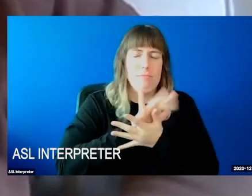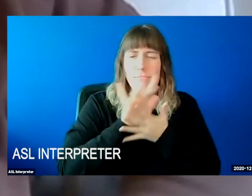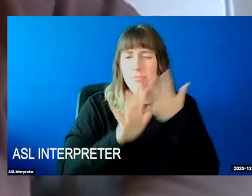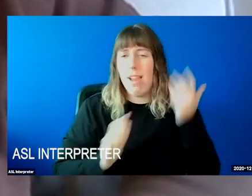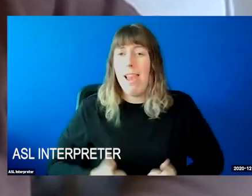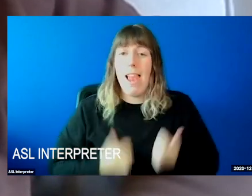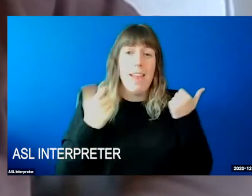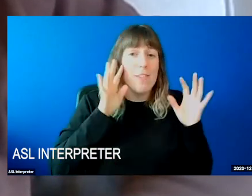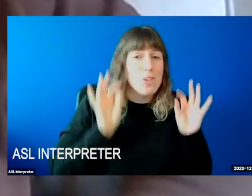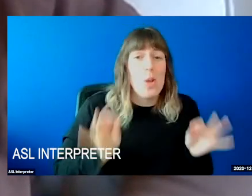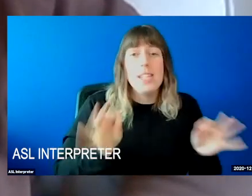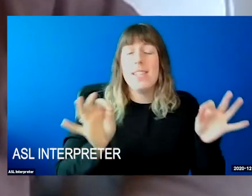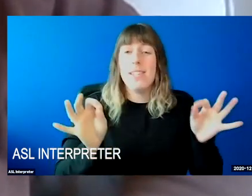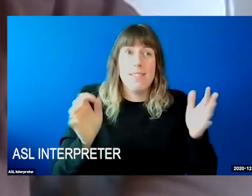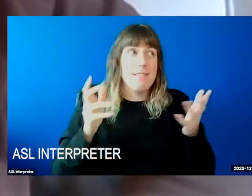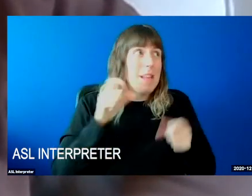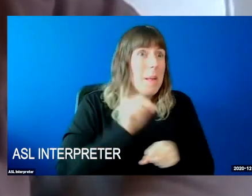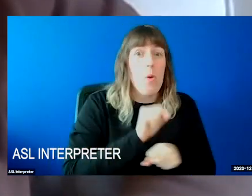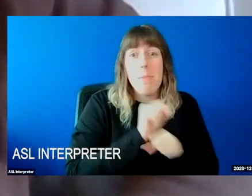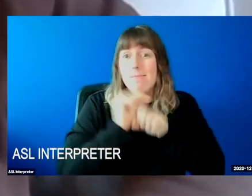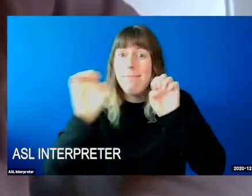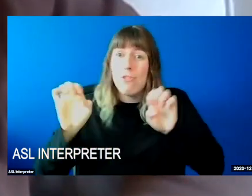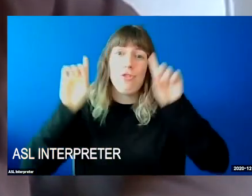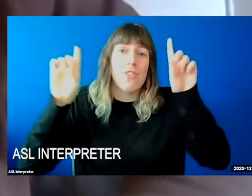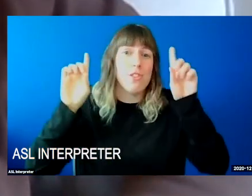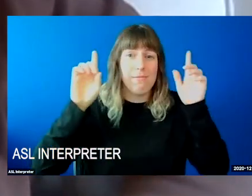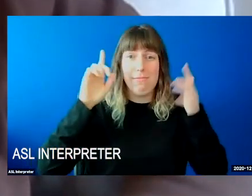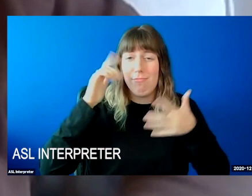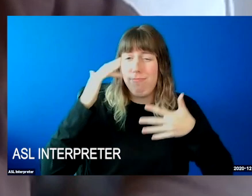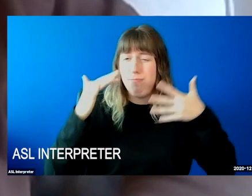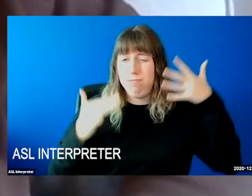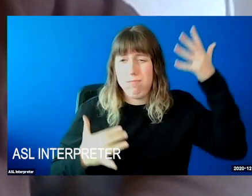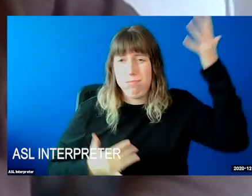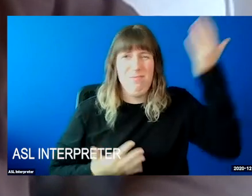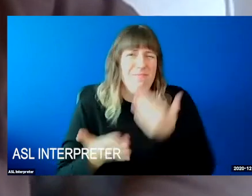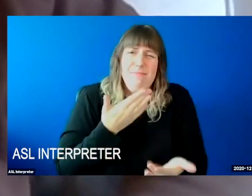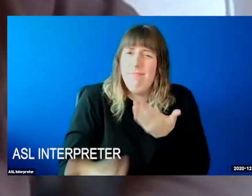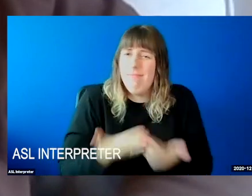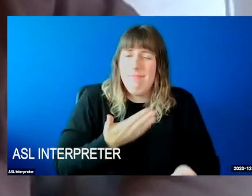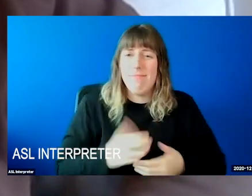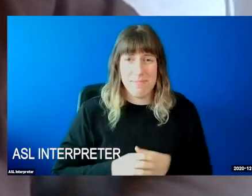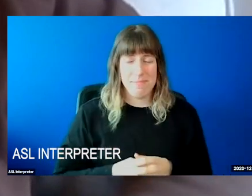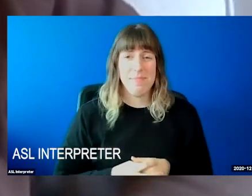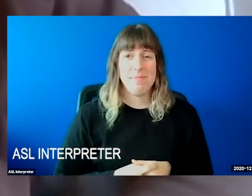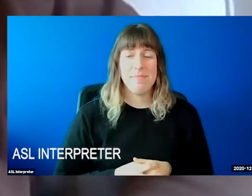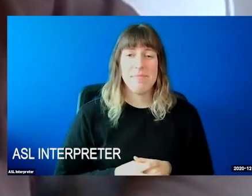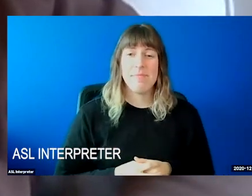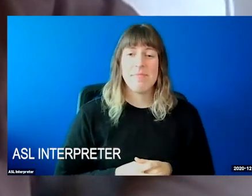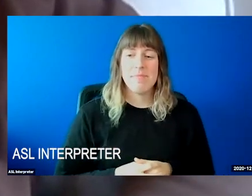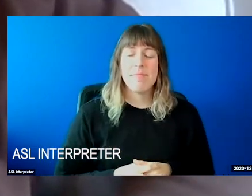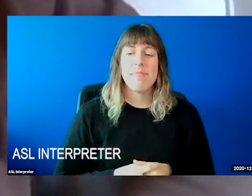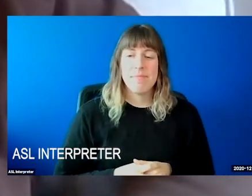preferences, family, lifestyle, choices, employment, education, what have